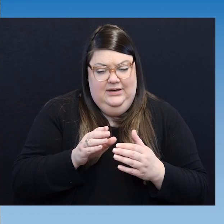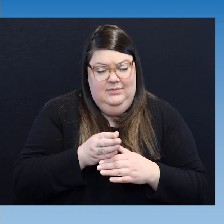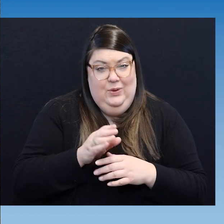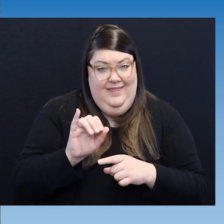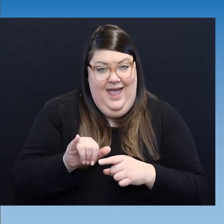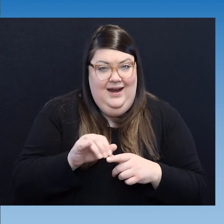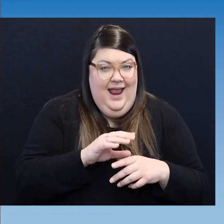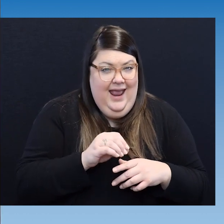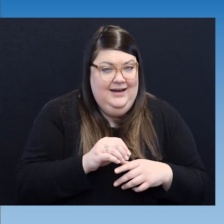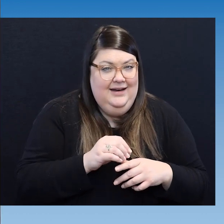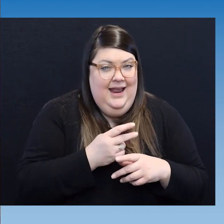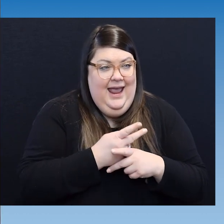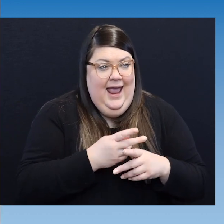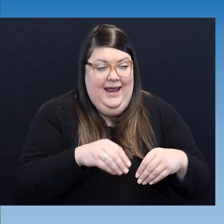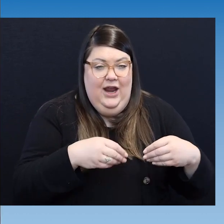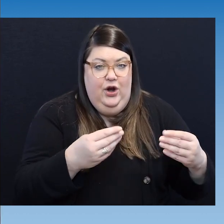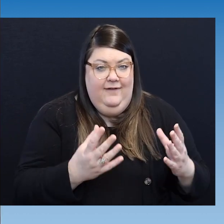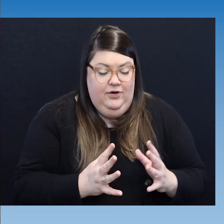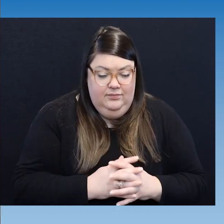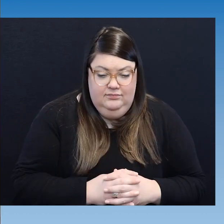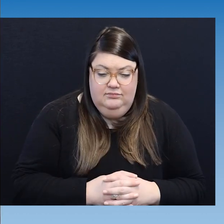family member?